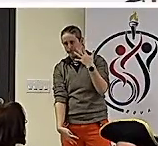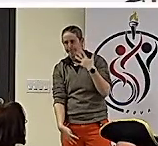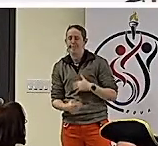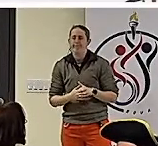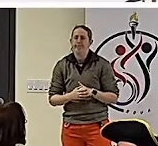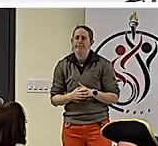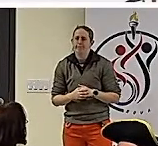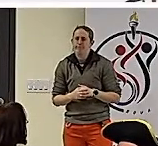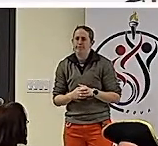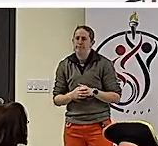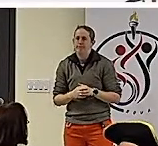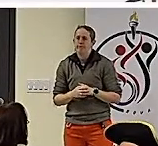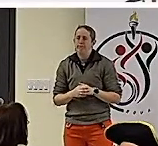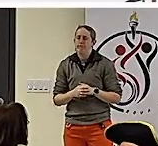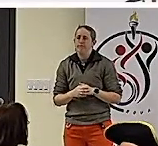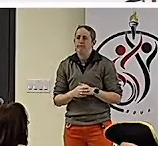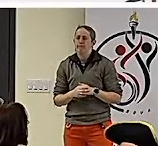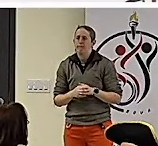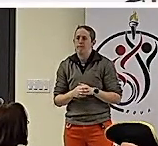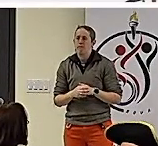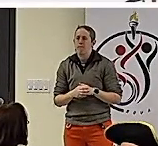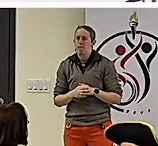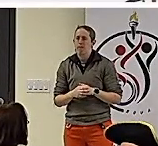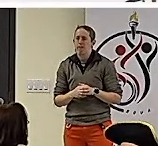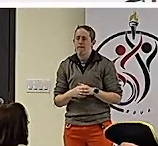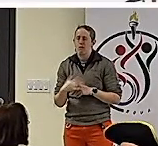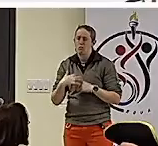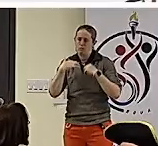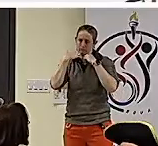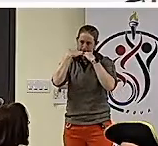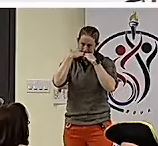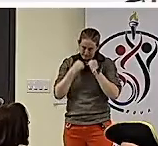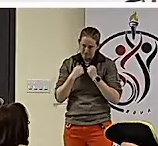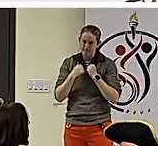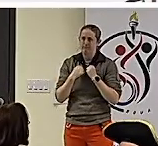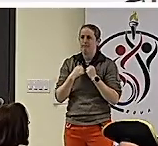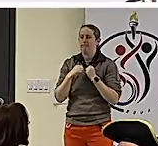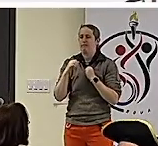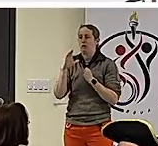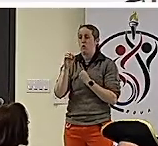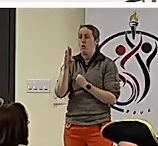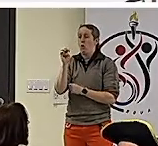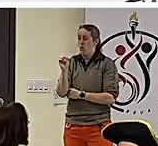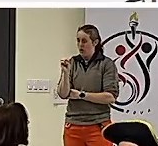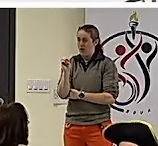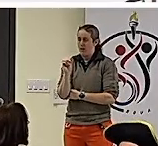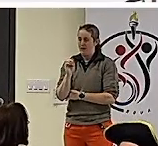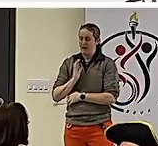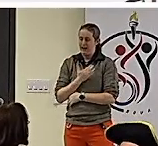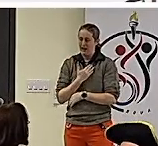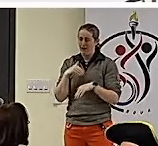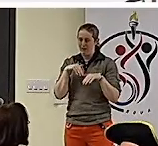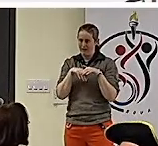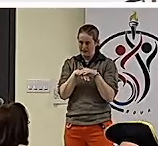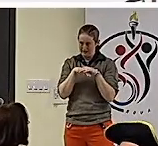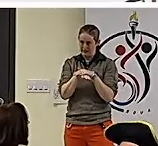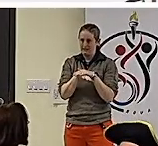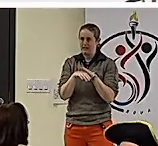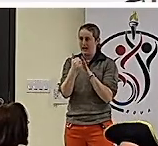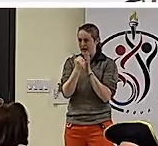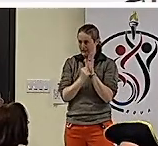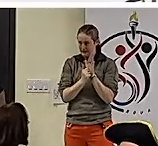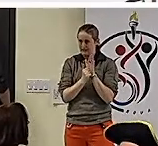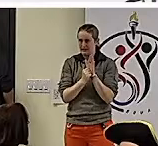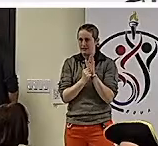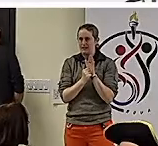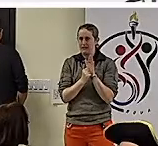more. One of the core values embedded in the Accessibility Act that directs our work every day is nothing